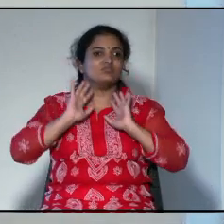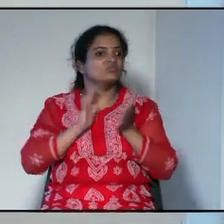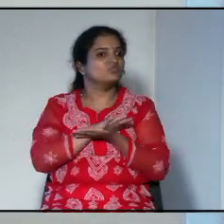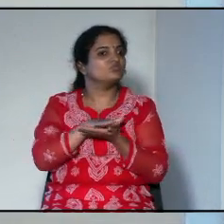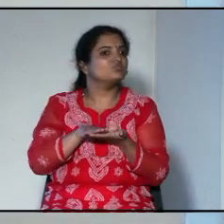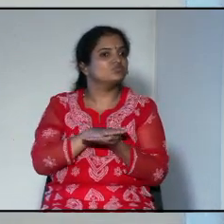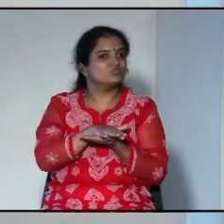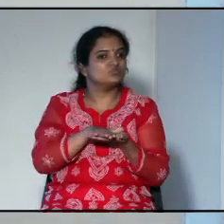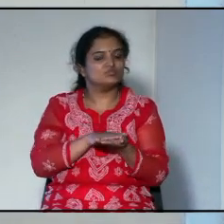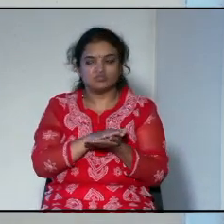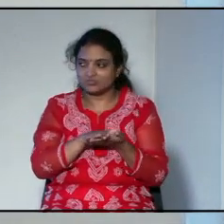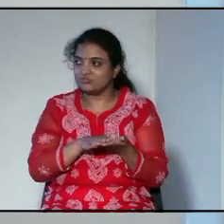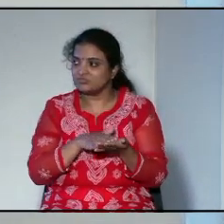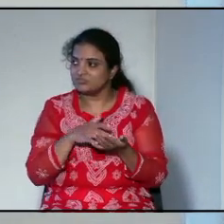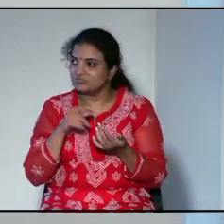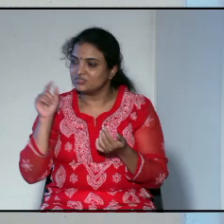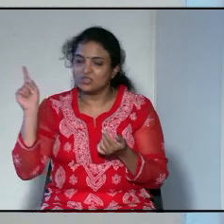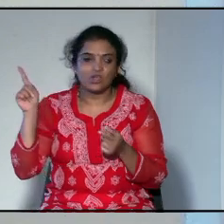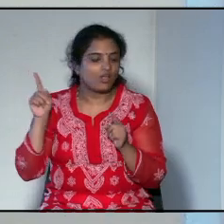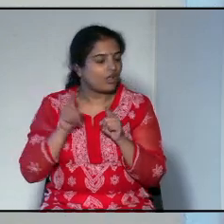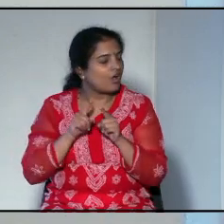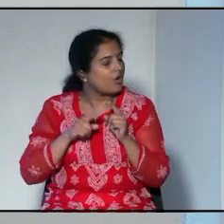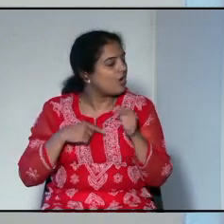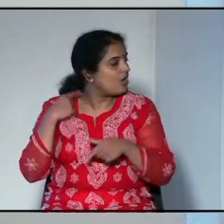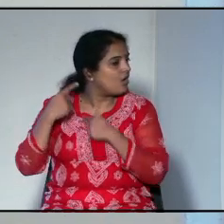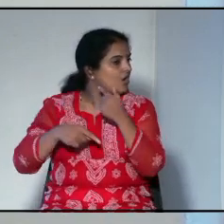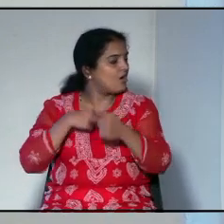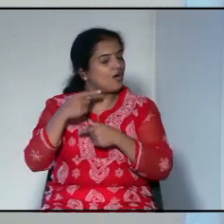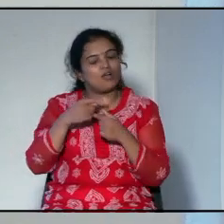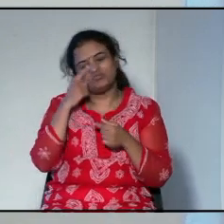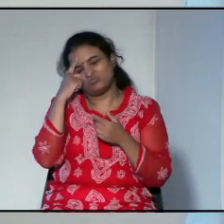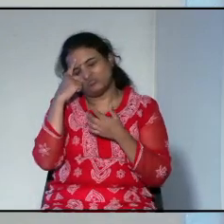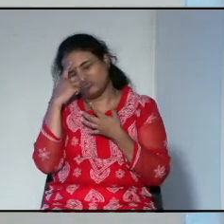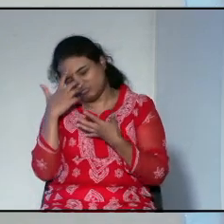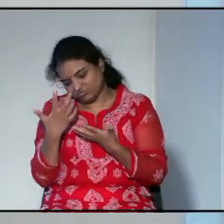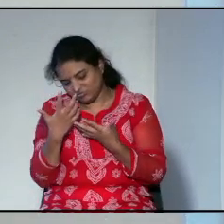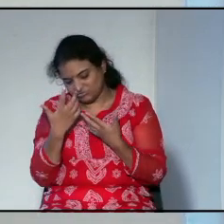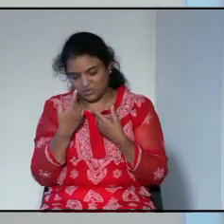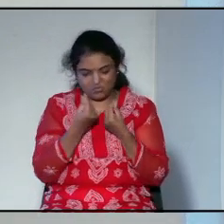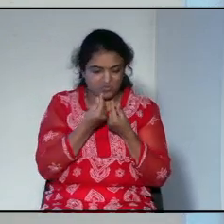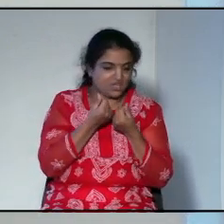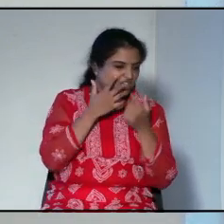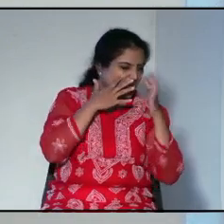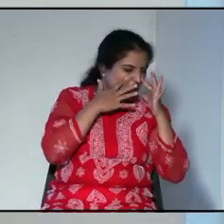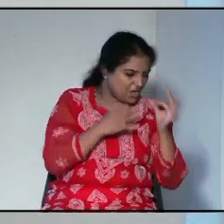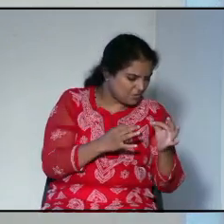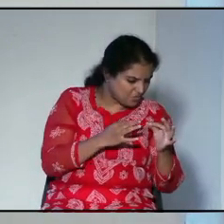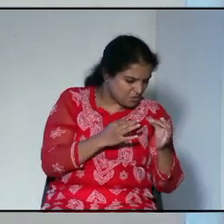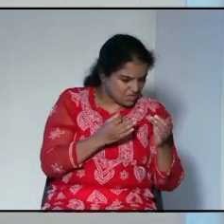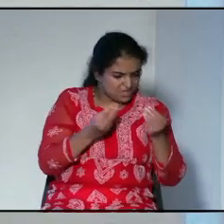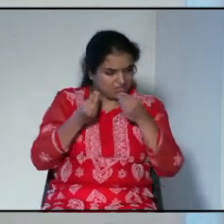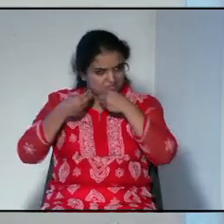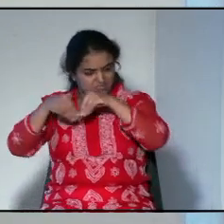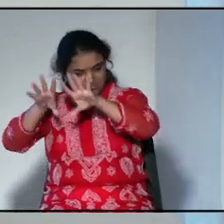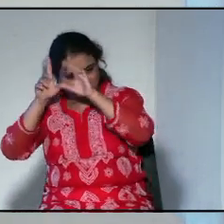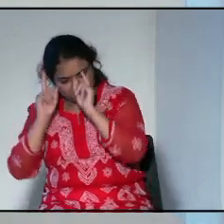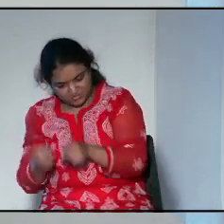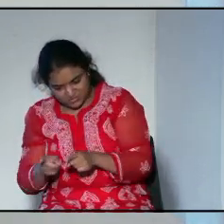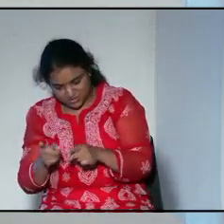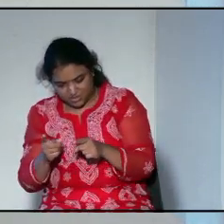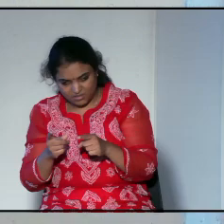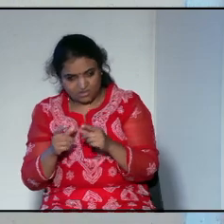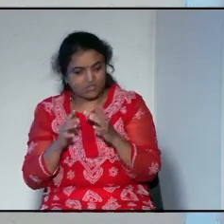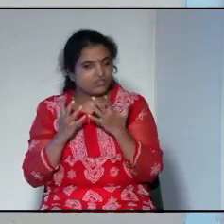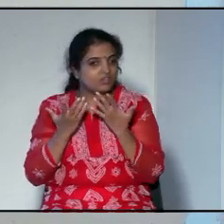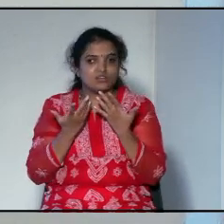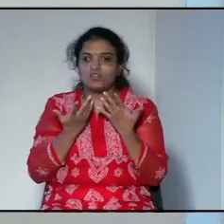I think this is her tension. She needs the money, she has to sell, but she's very, very